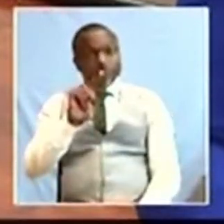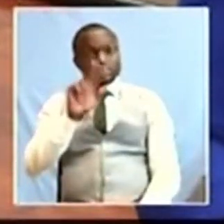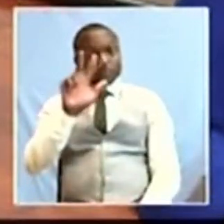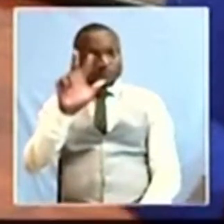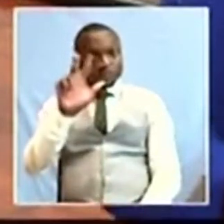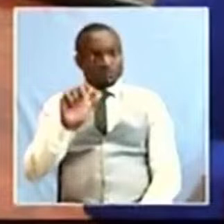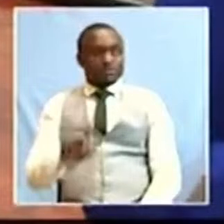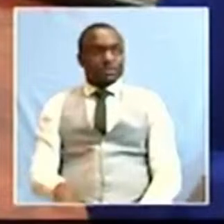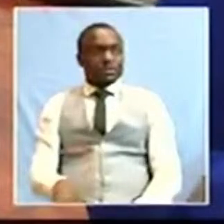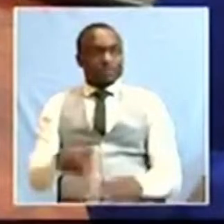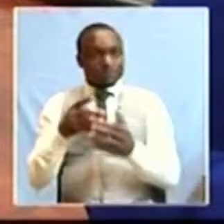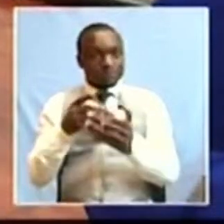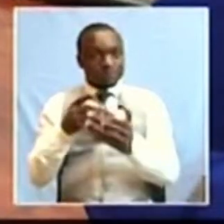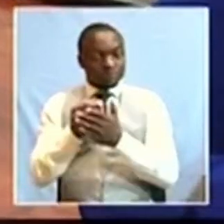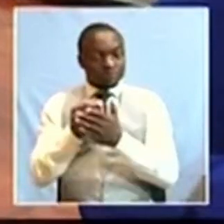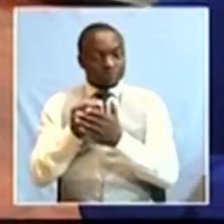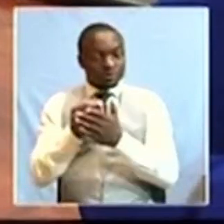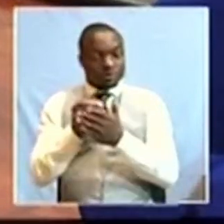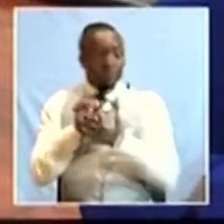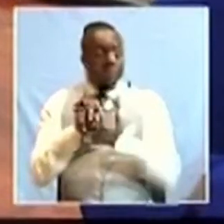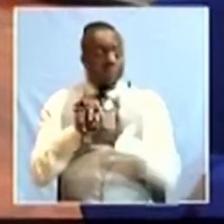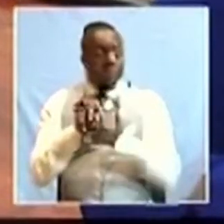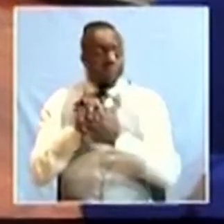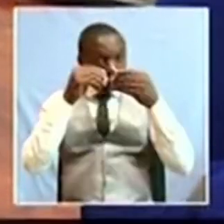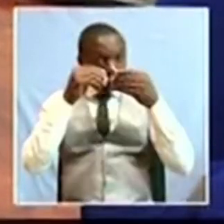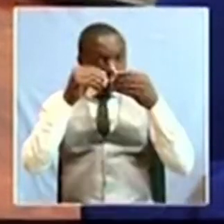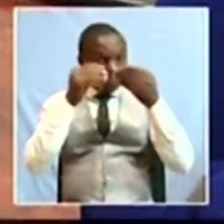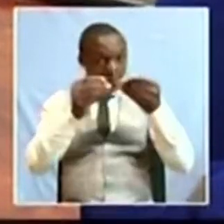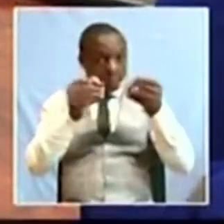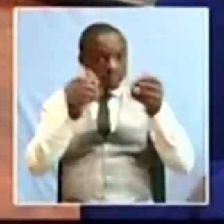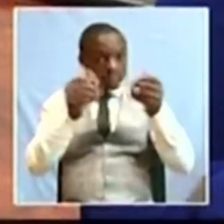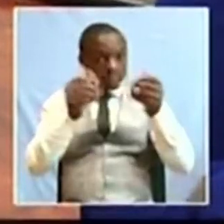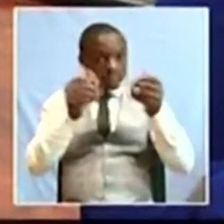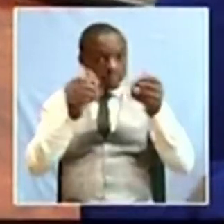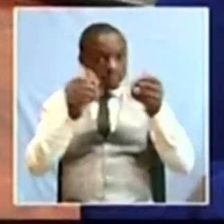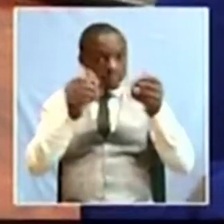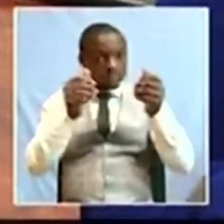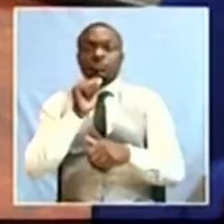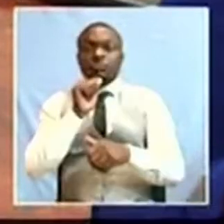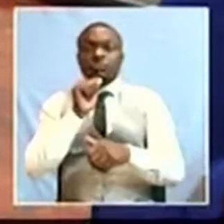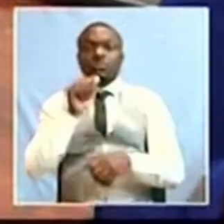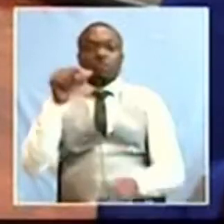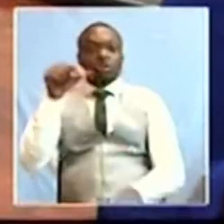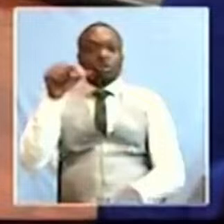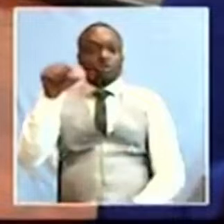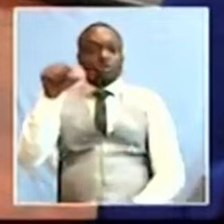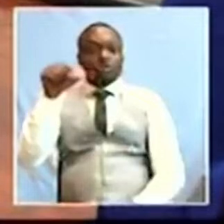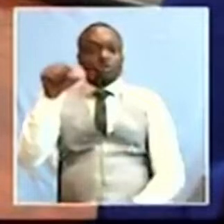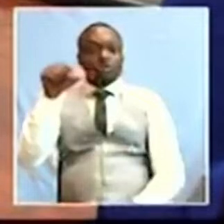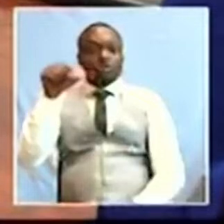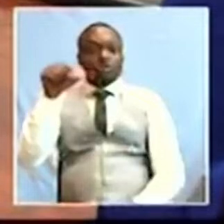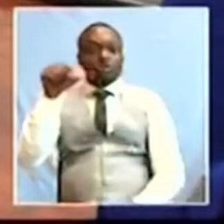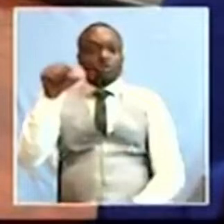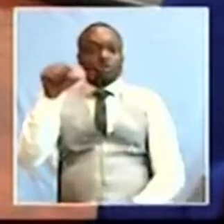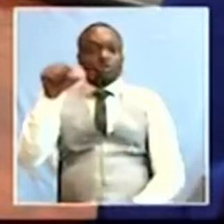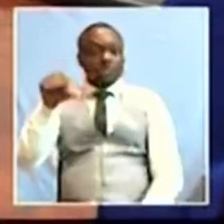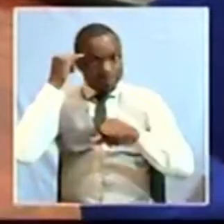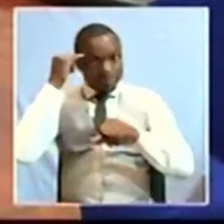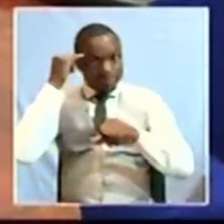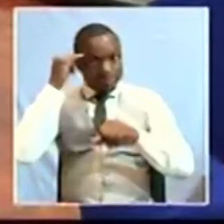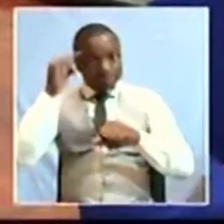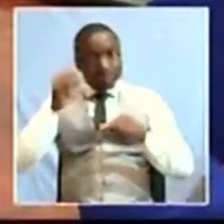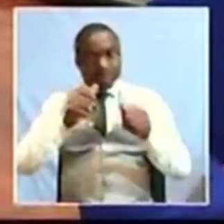2023 financial statement issued with unqualified audit opinion. Action